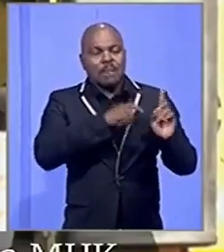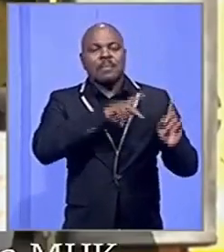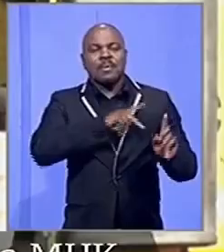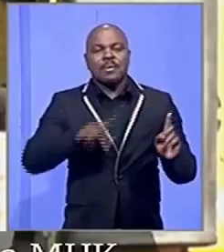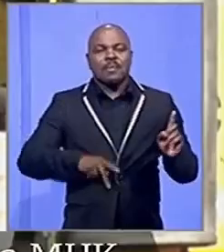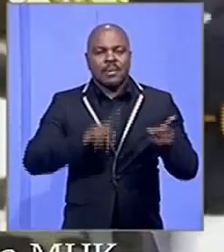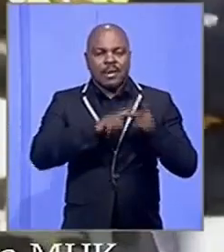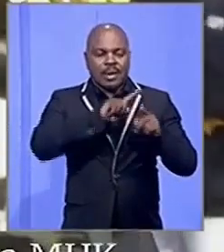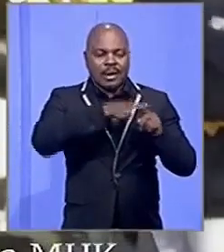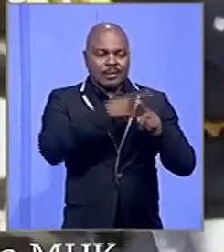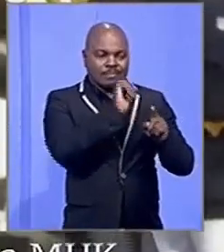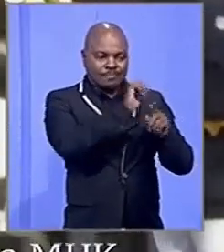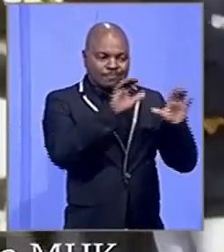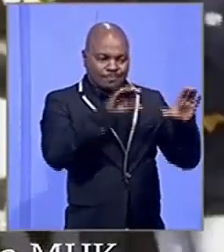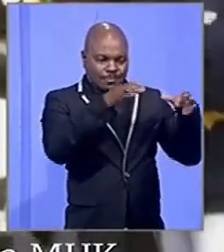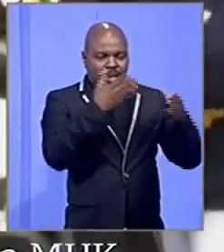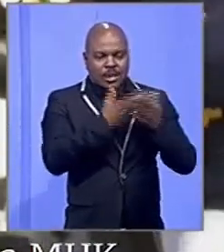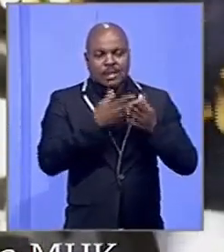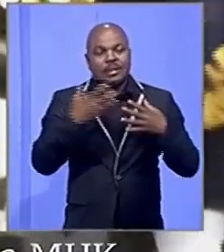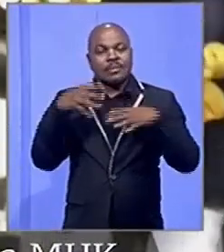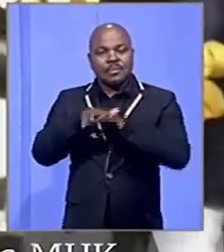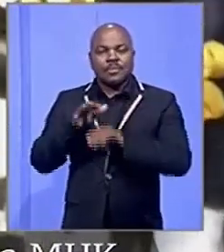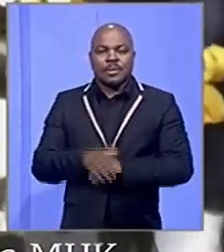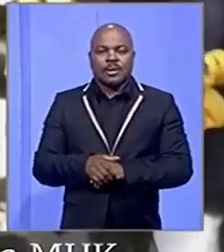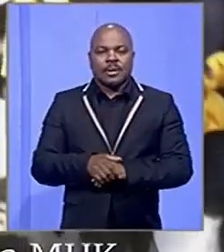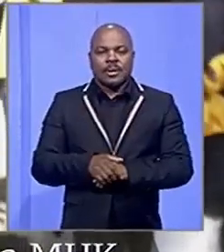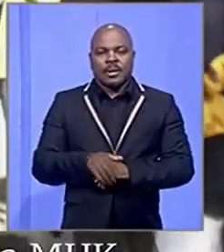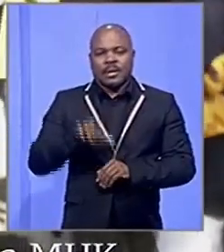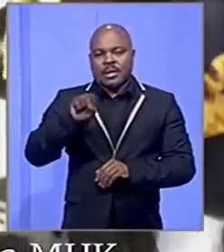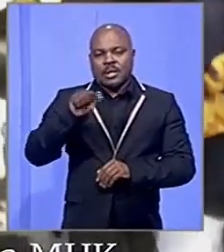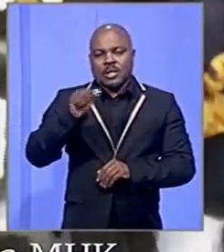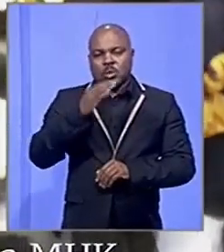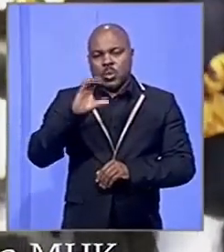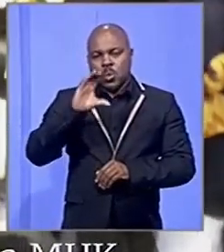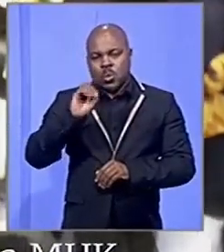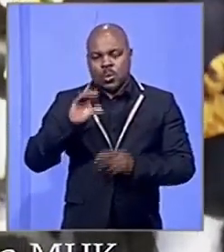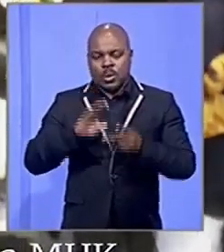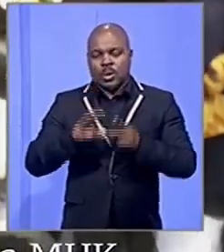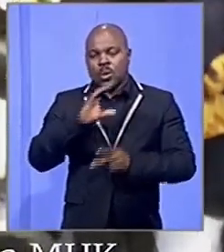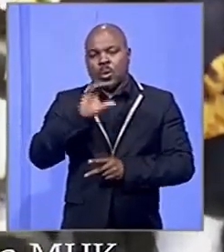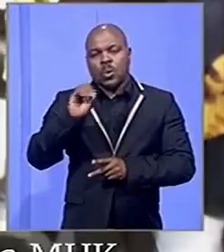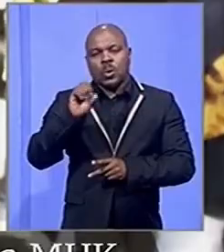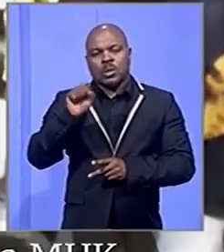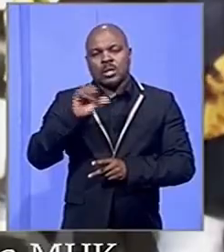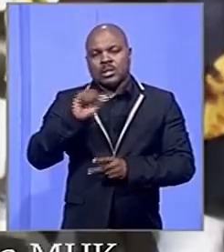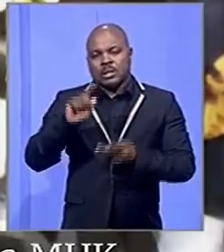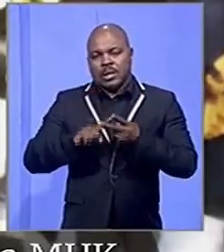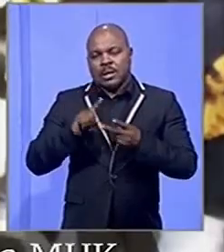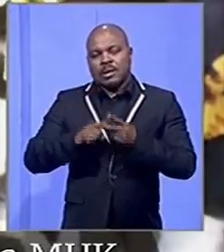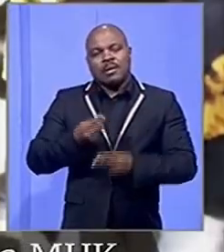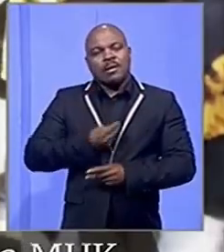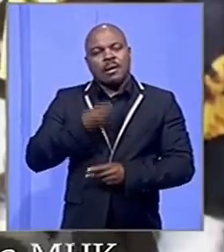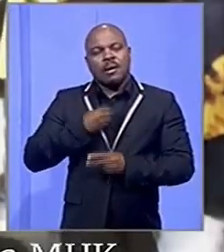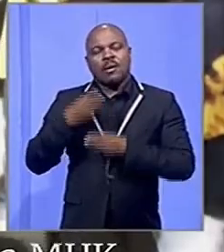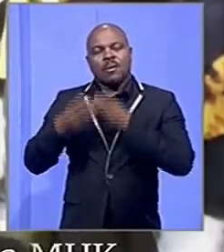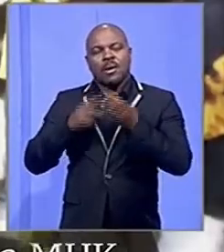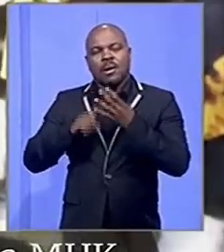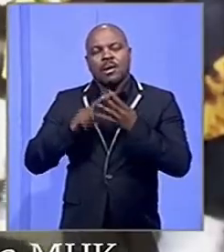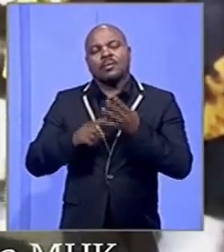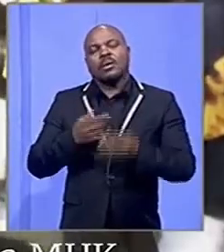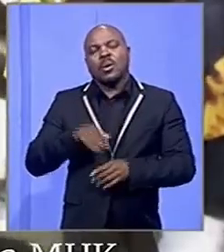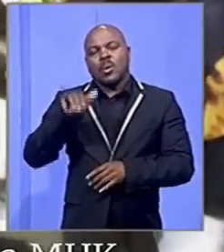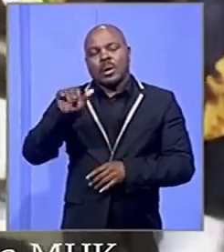le executive ya gagwe. Mekgatlo e akaretsang SASCO, COSAS, COSATU Young Workers le wa basha wa lekoko la